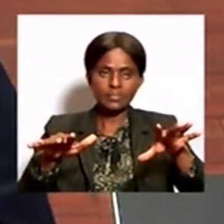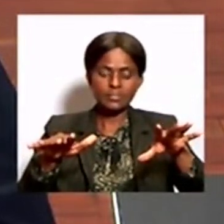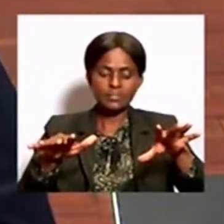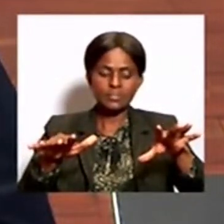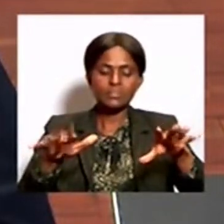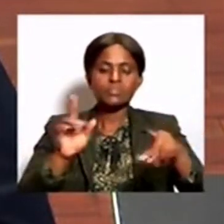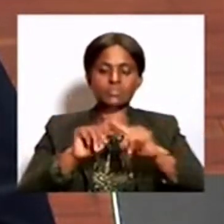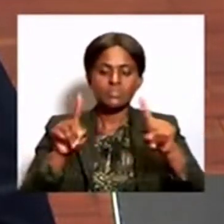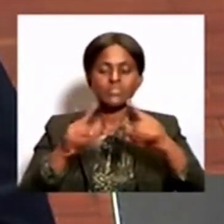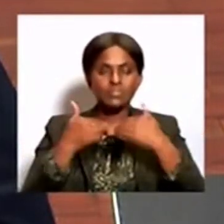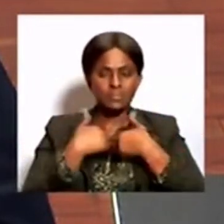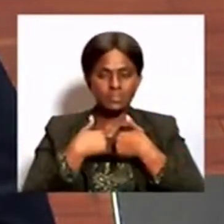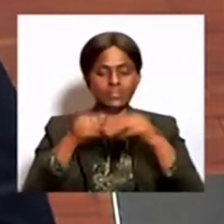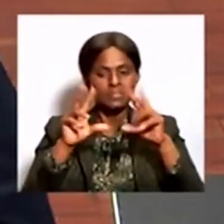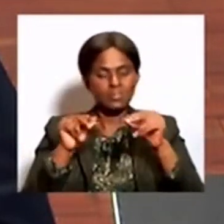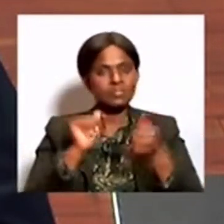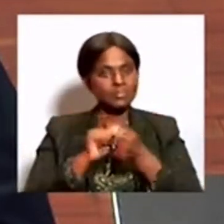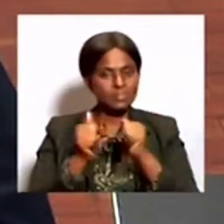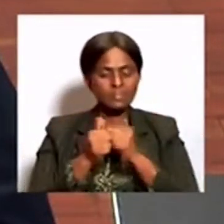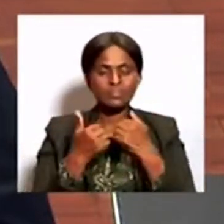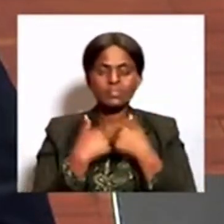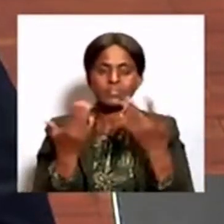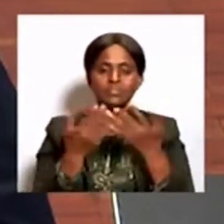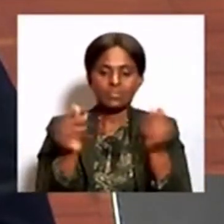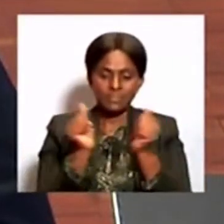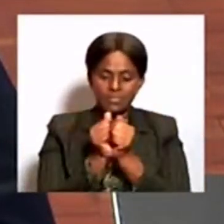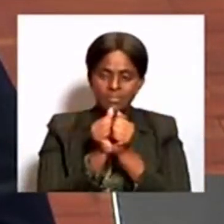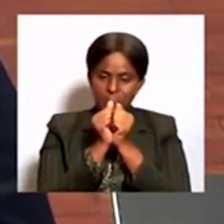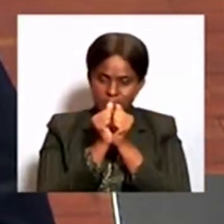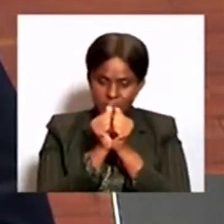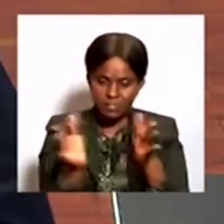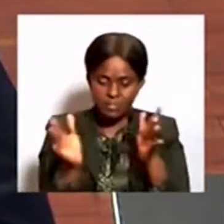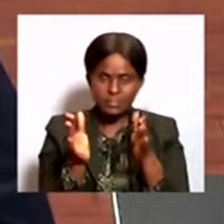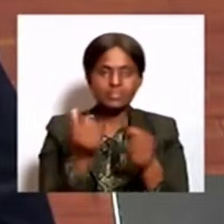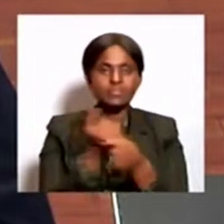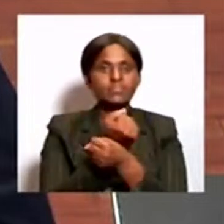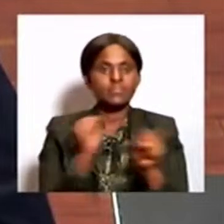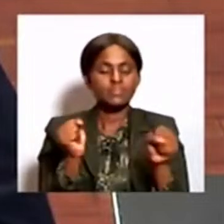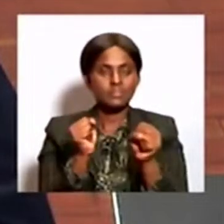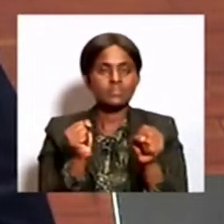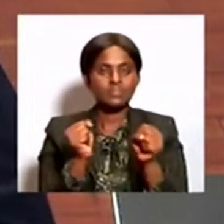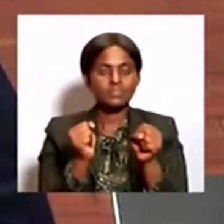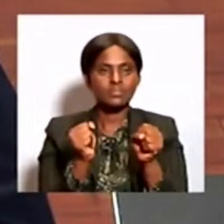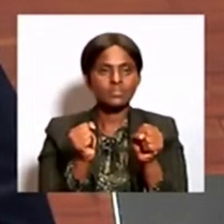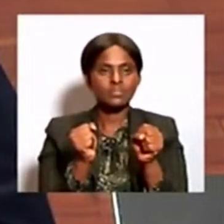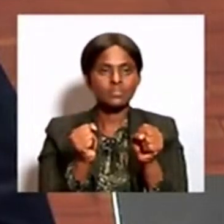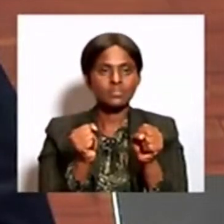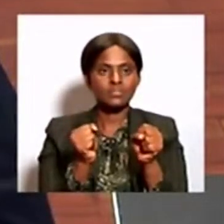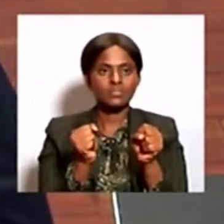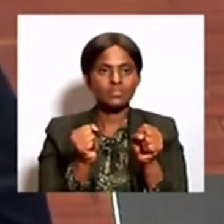but there's no problem without a solution.